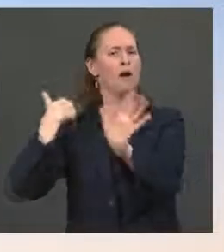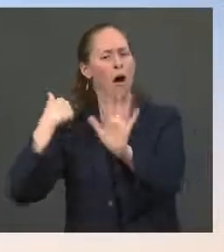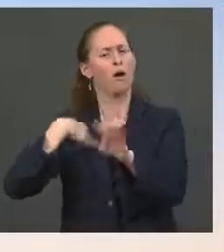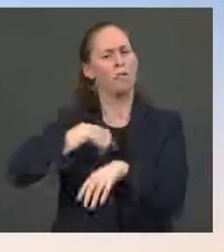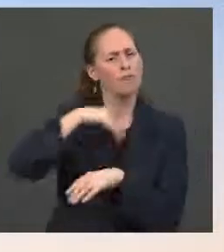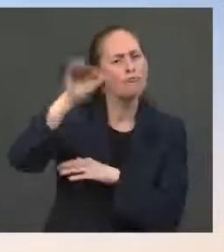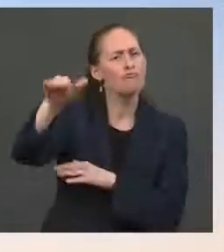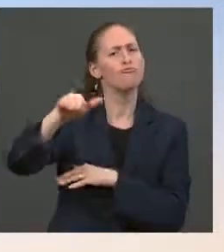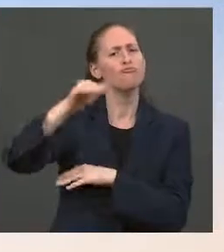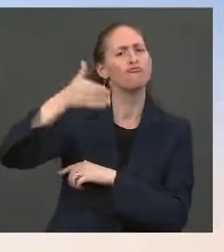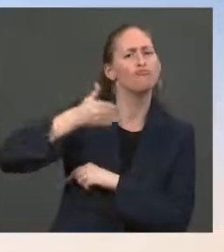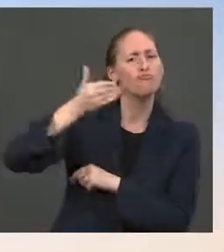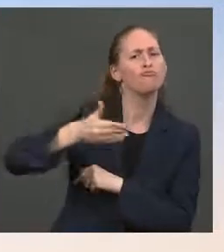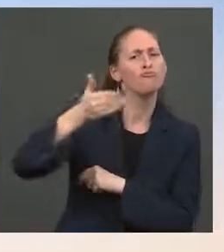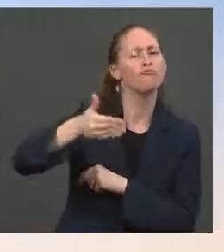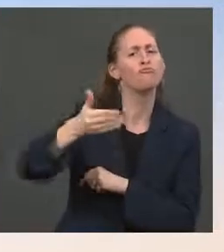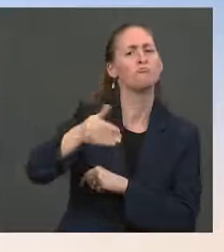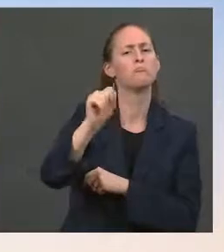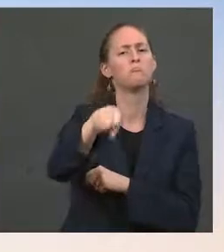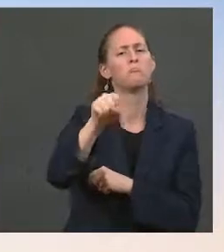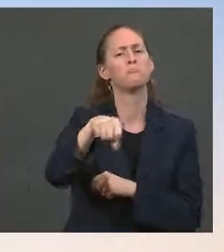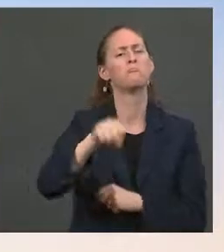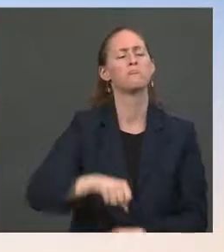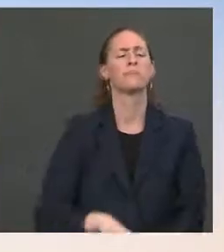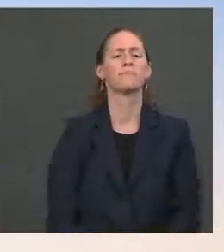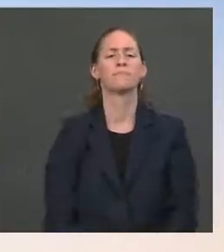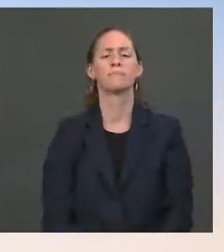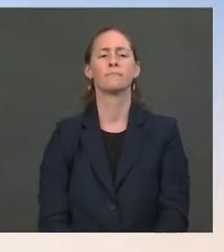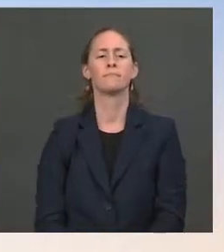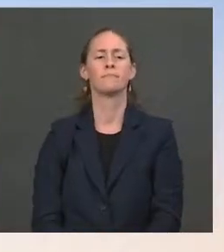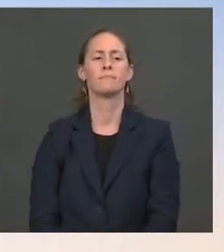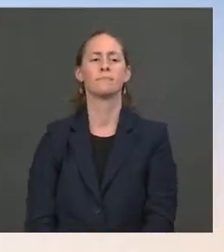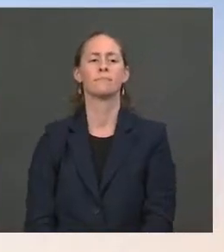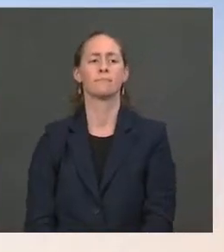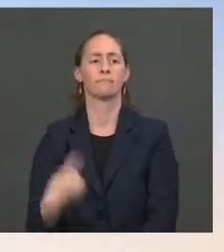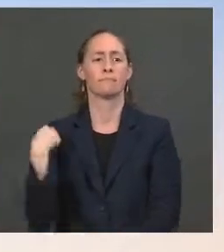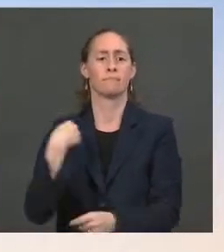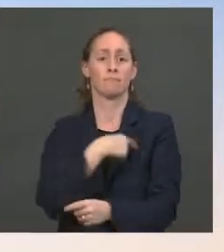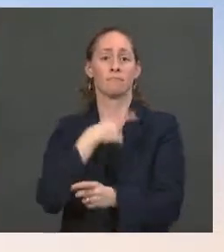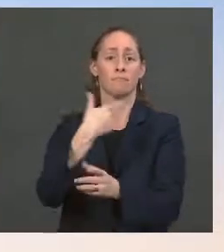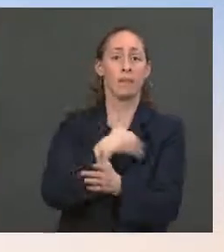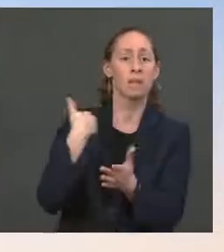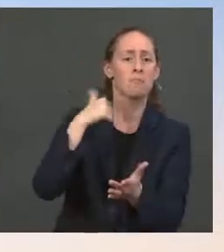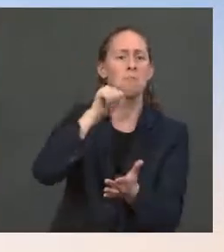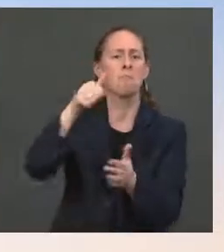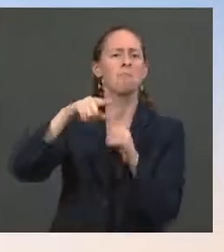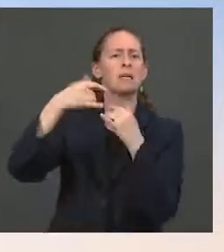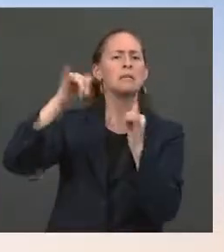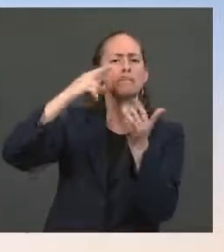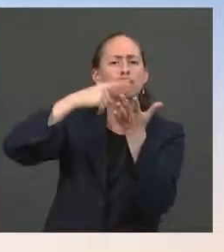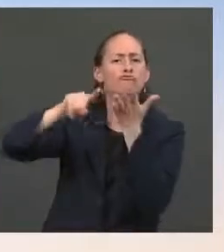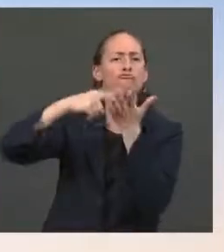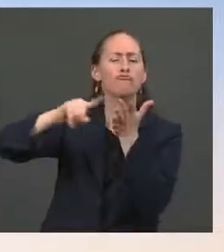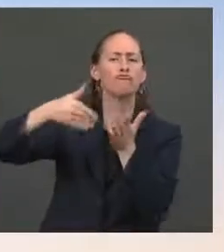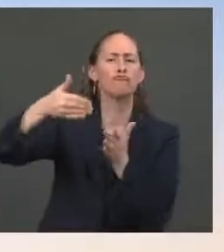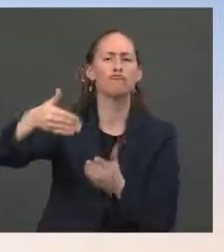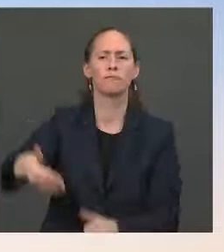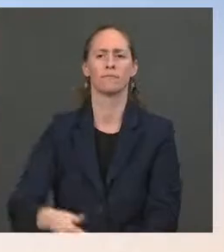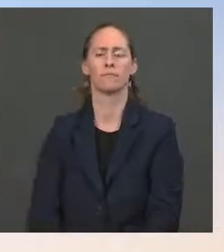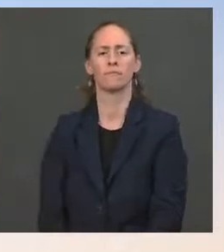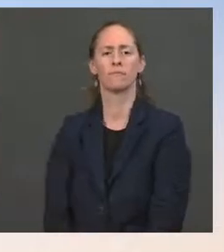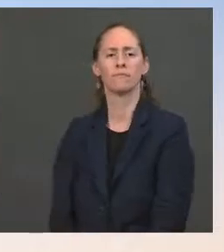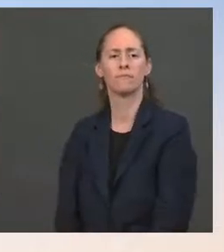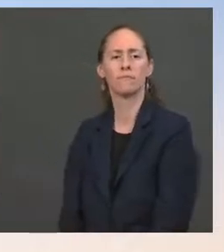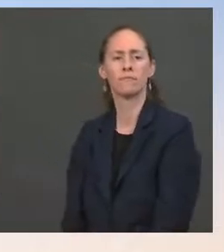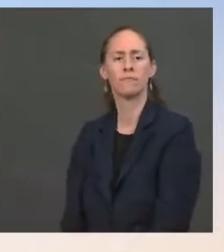of OPEC members, I should say, since we are not a member, and that has been ongoing. Go ahead. At the risk of asking another esoteric